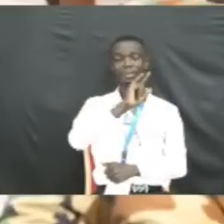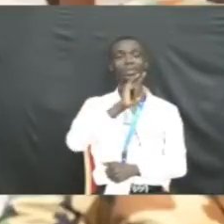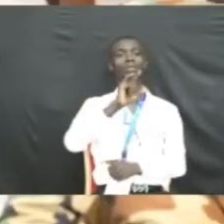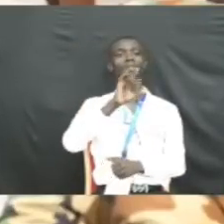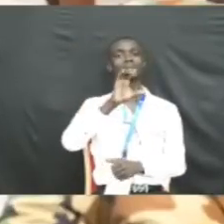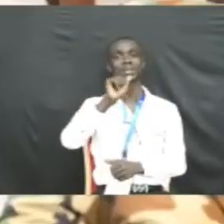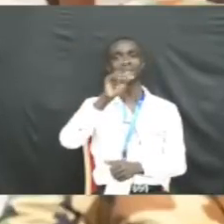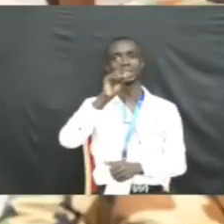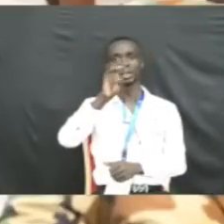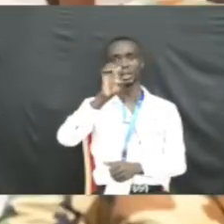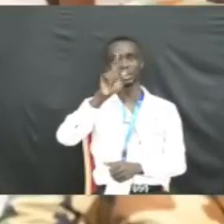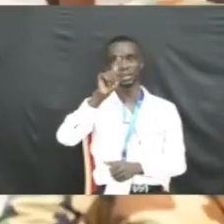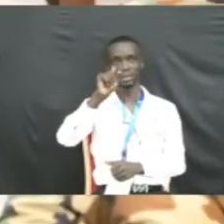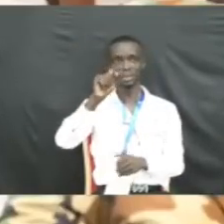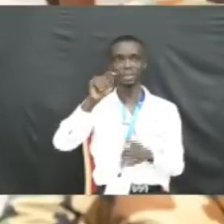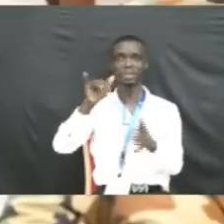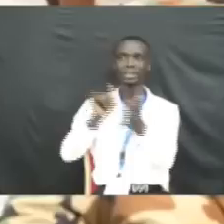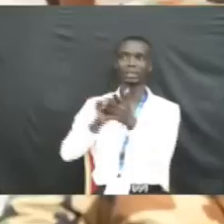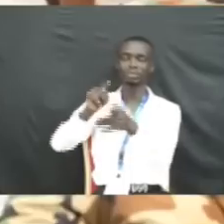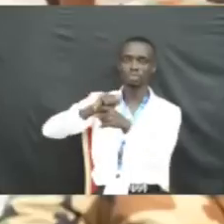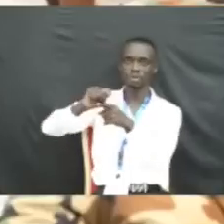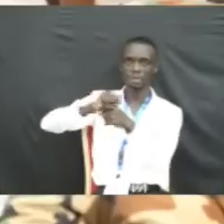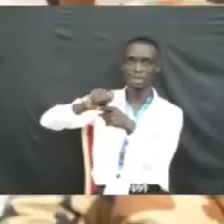academy in the